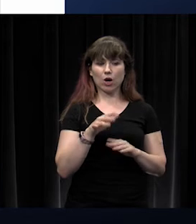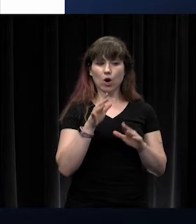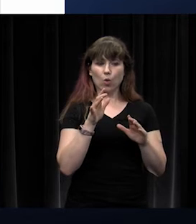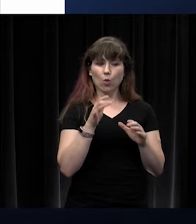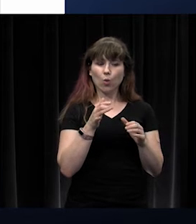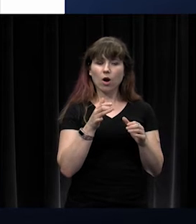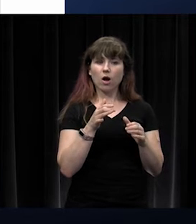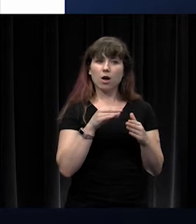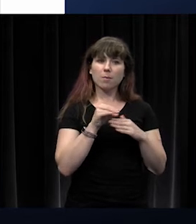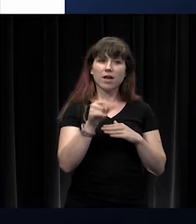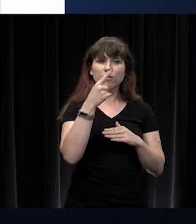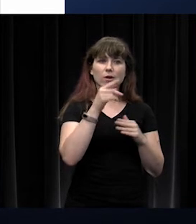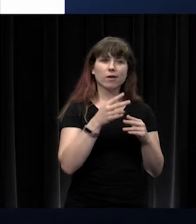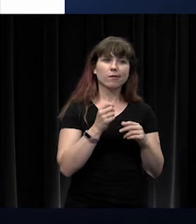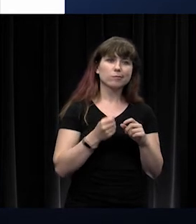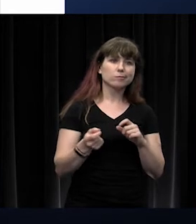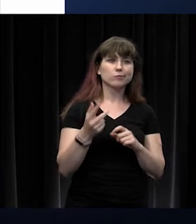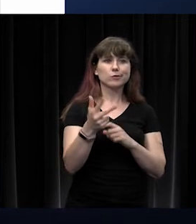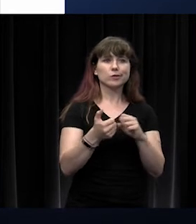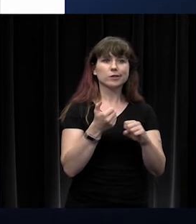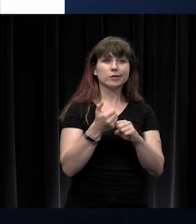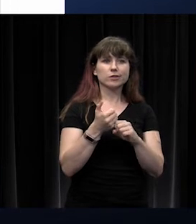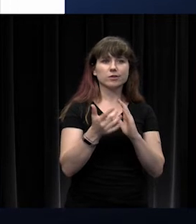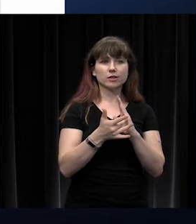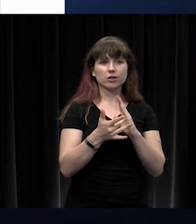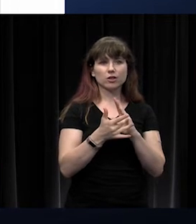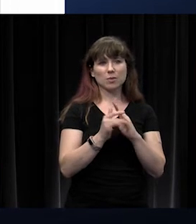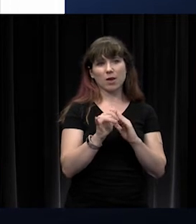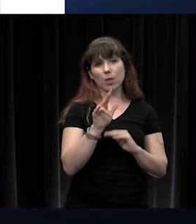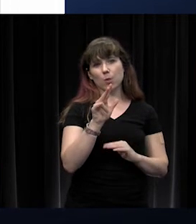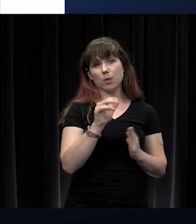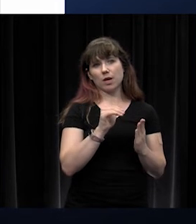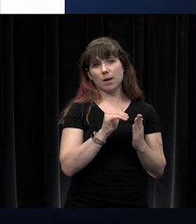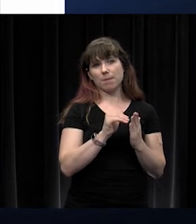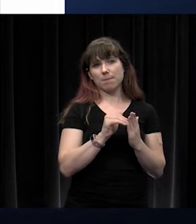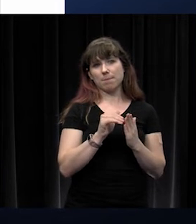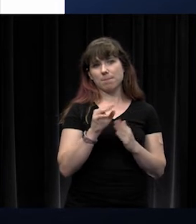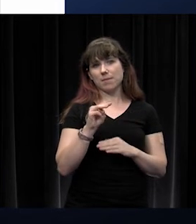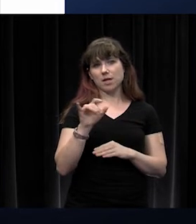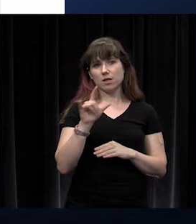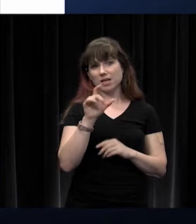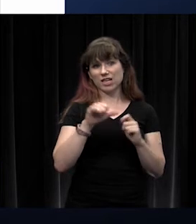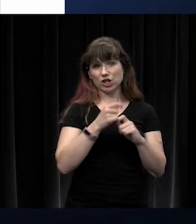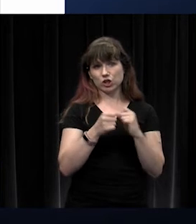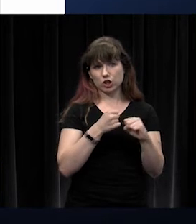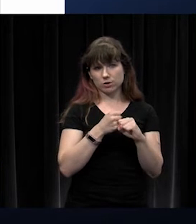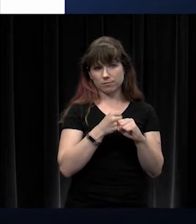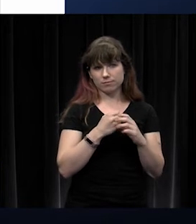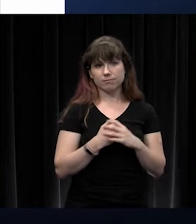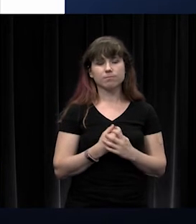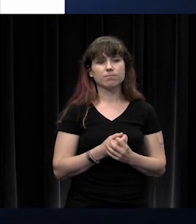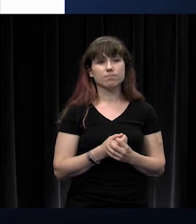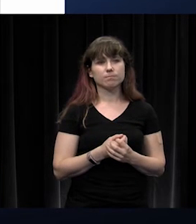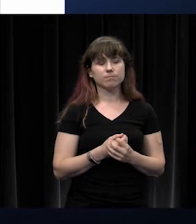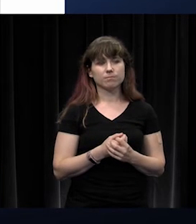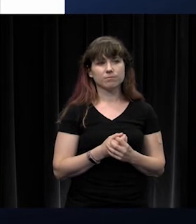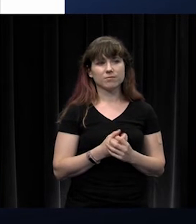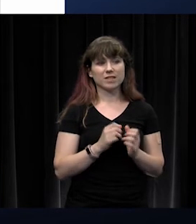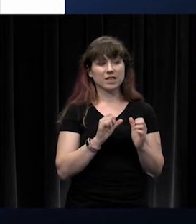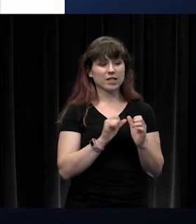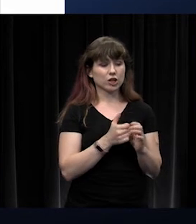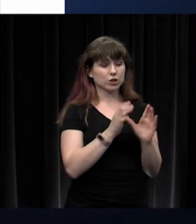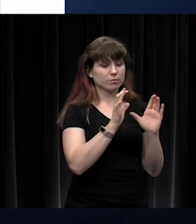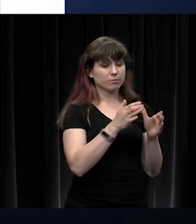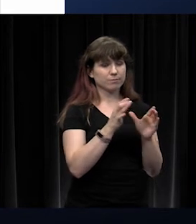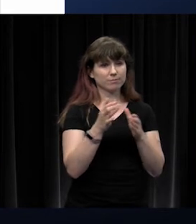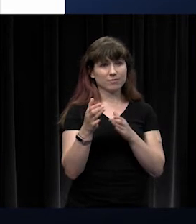3 years of technology, which is $5 million per year of technology being paid for out of bond proceeds, and financing each component